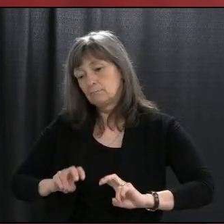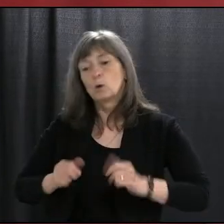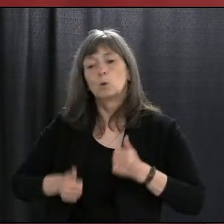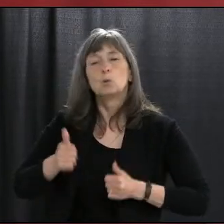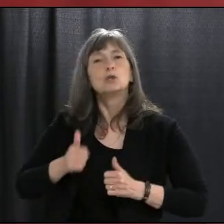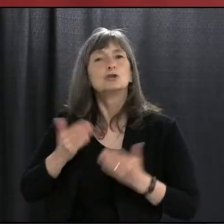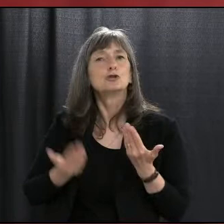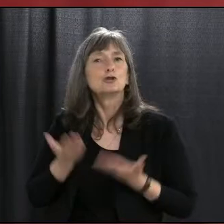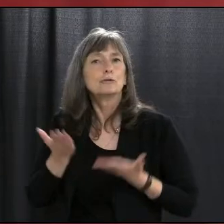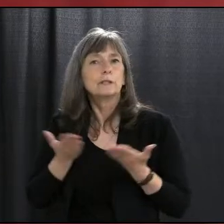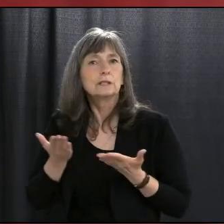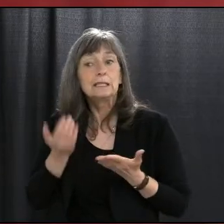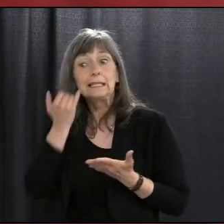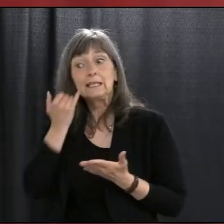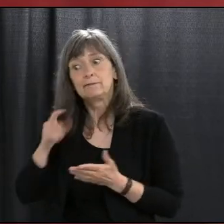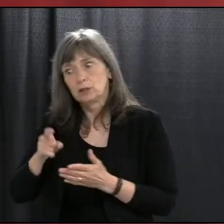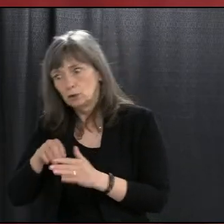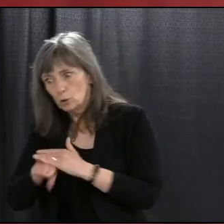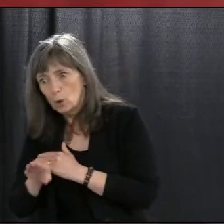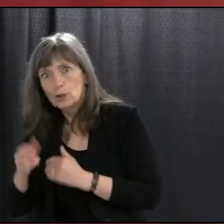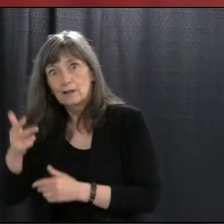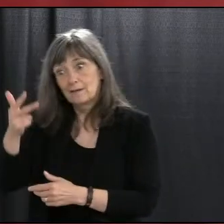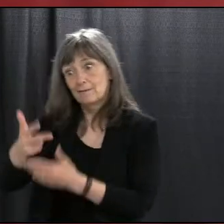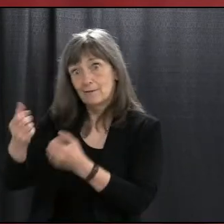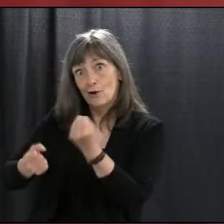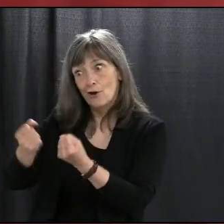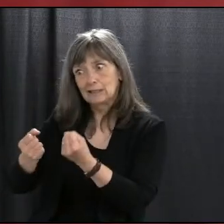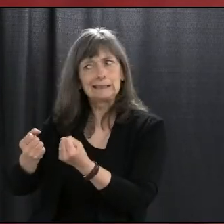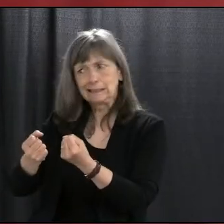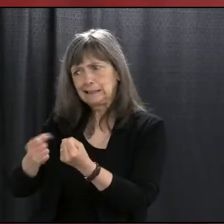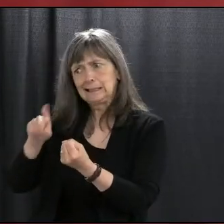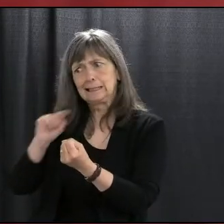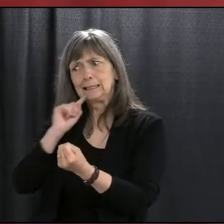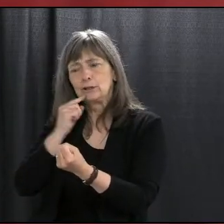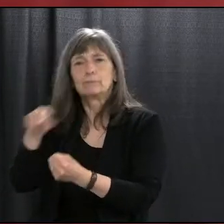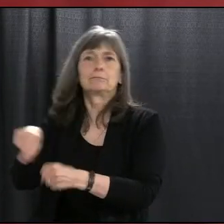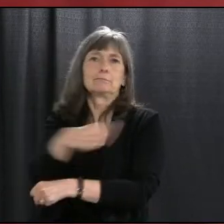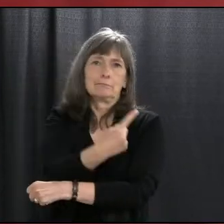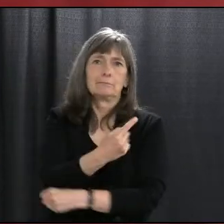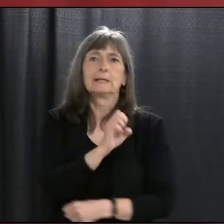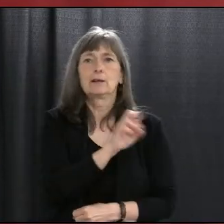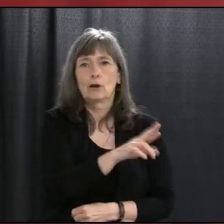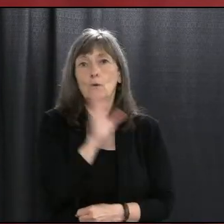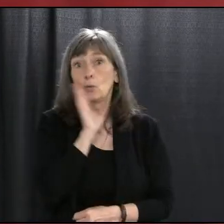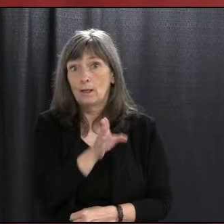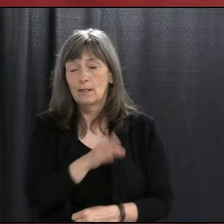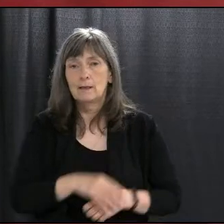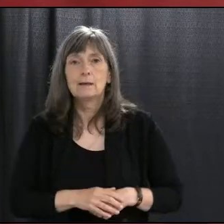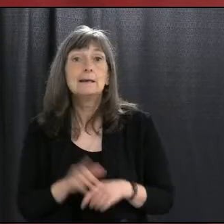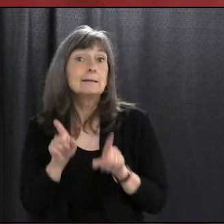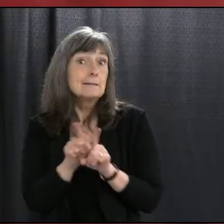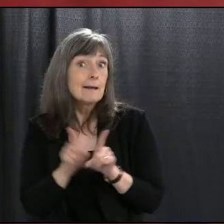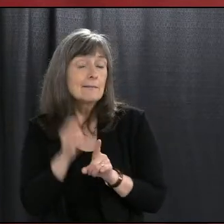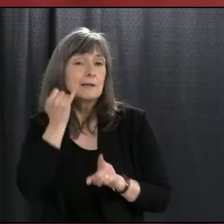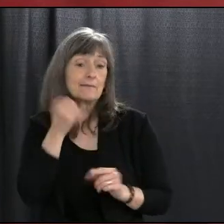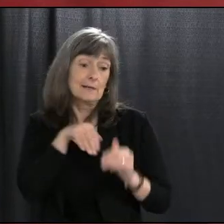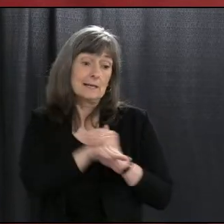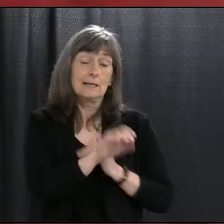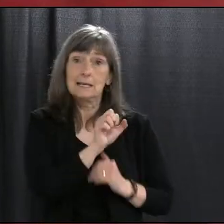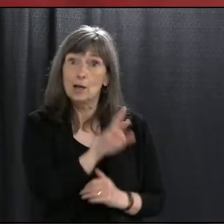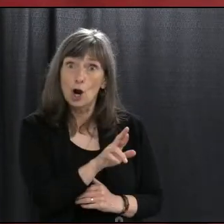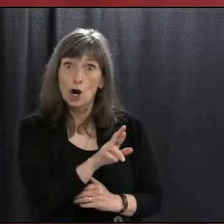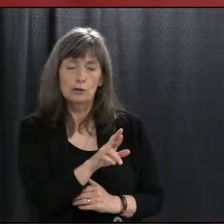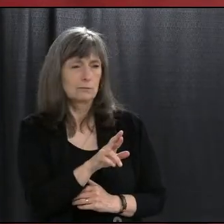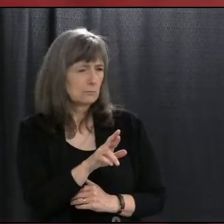patient requires a higher level of treatment, they will be referred to the emergency department. Similarly, a patient in the emergency department will be referred